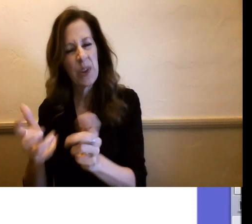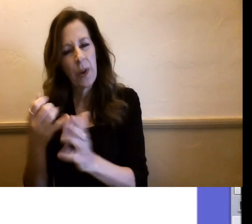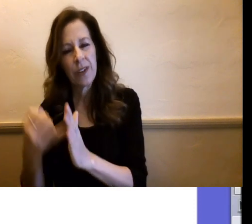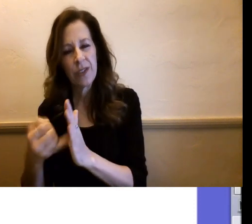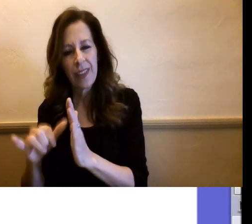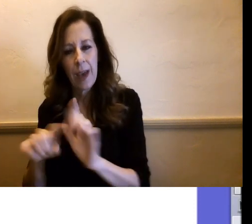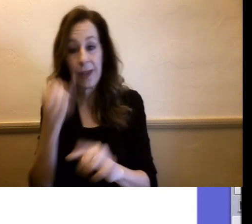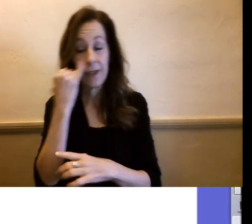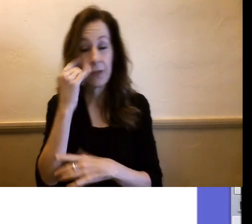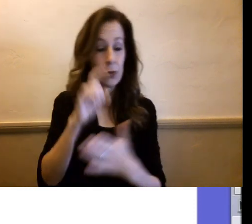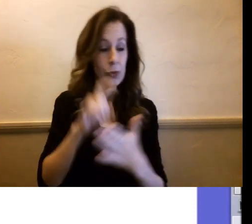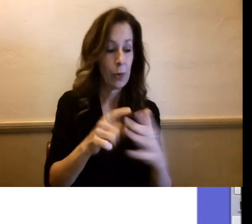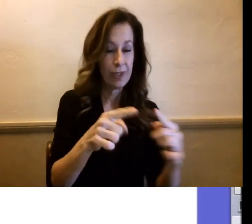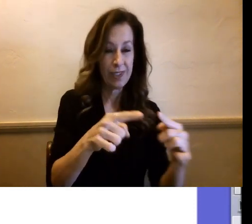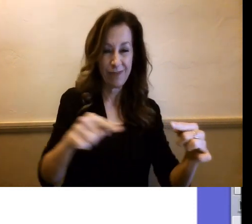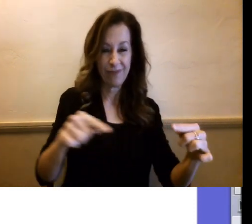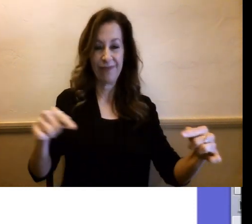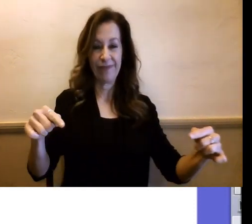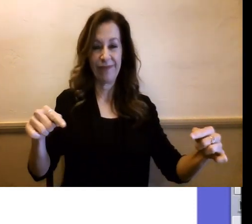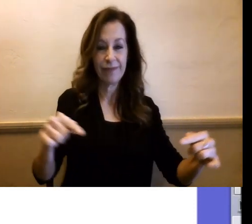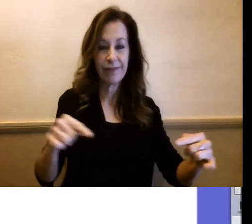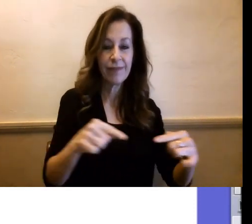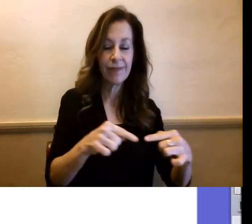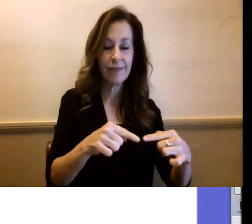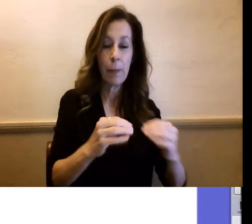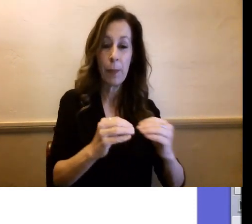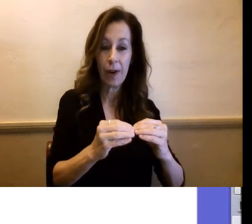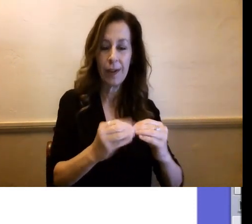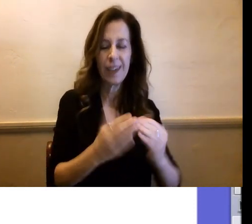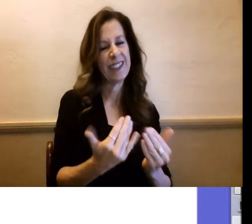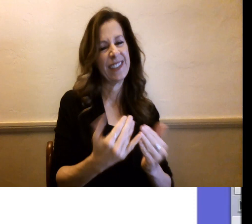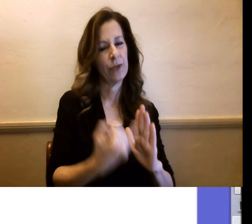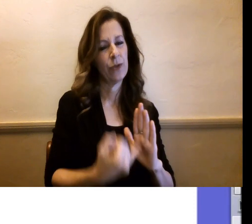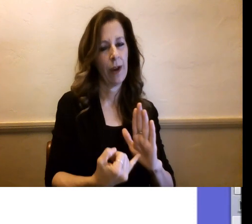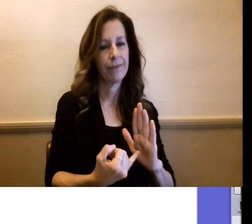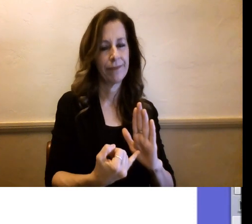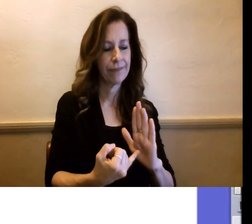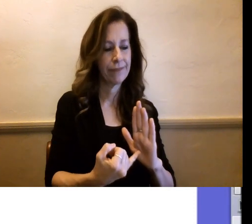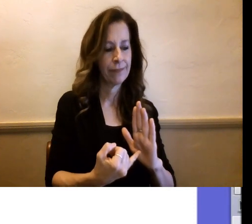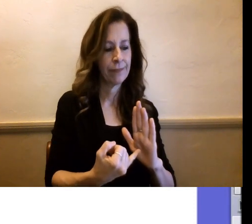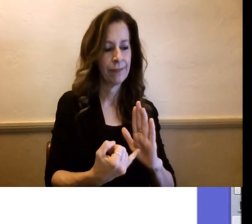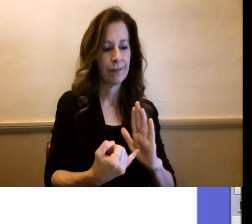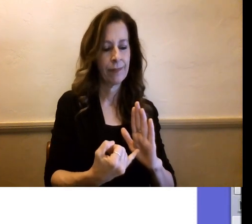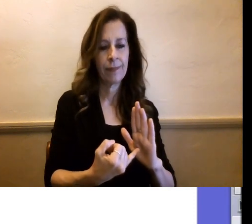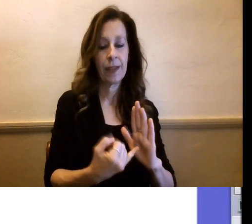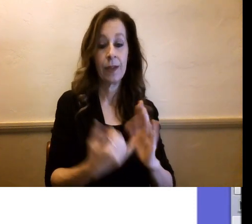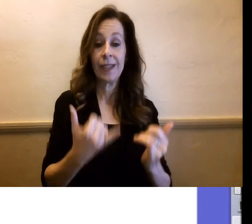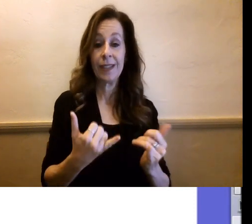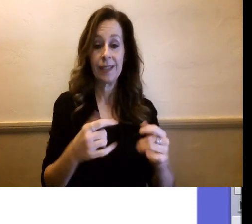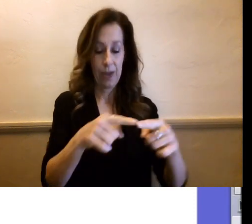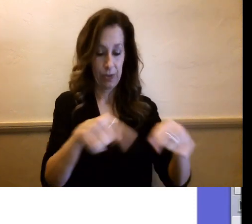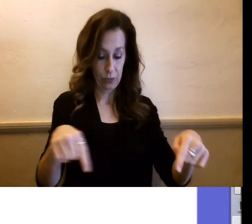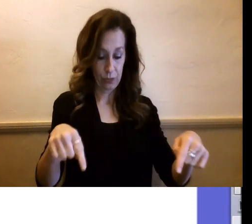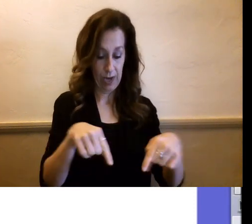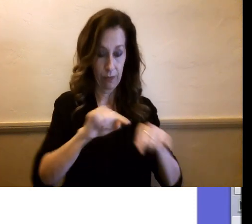first. But if you widen these two lines, like this one, it'll make it easier to draw. So I'm going to